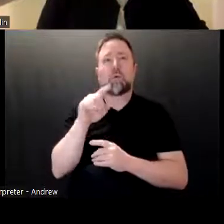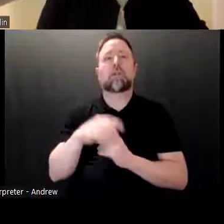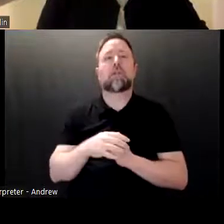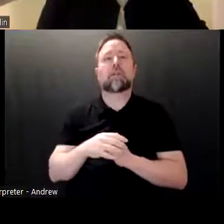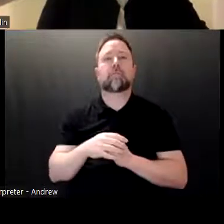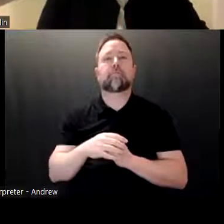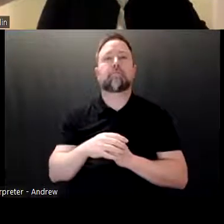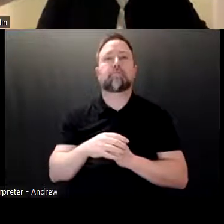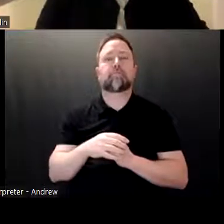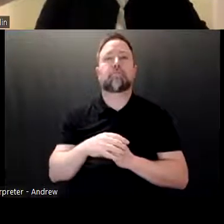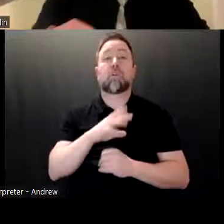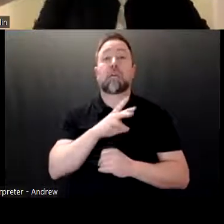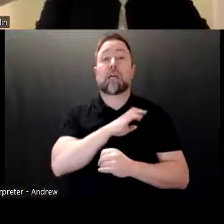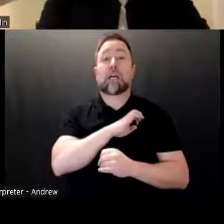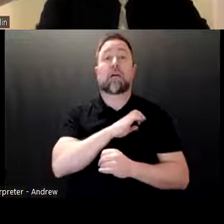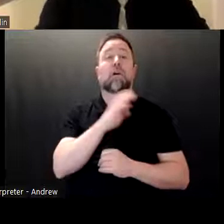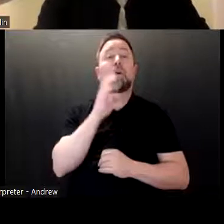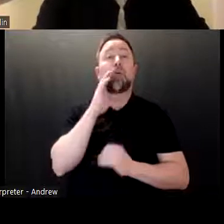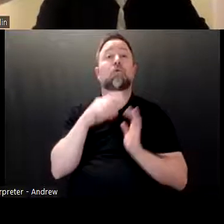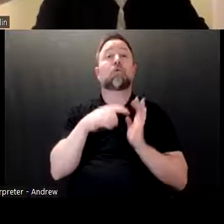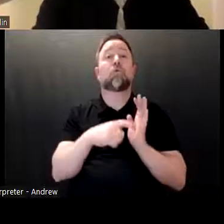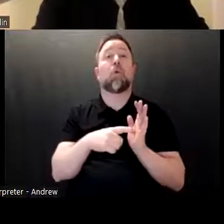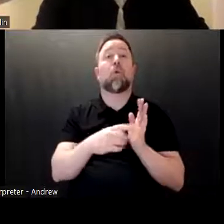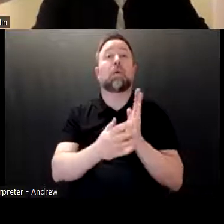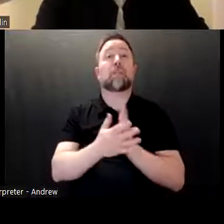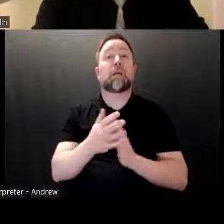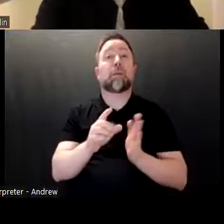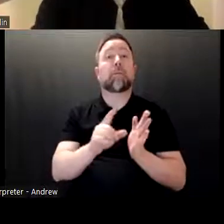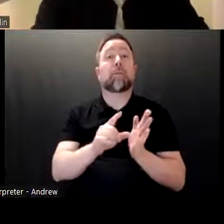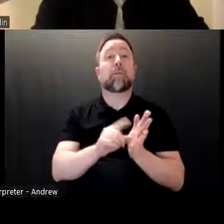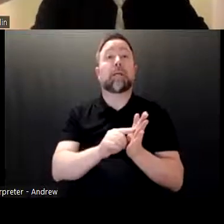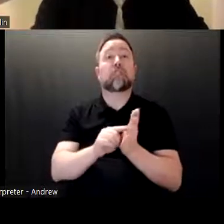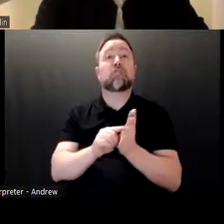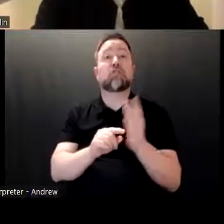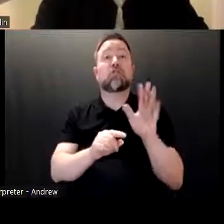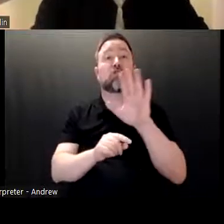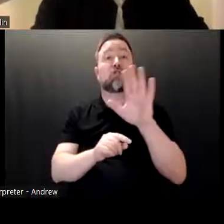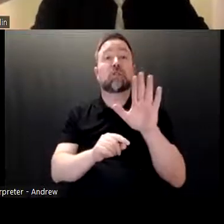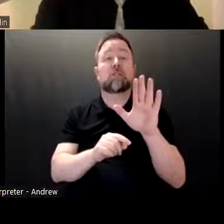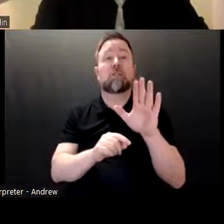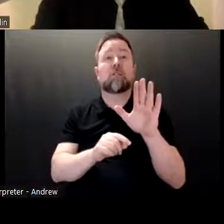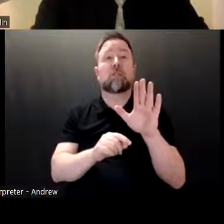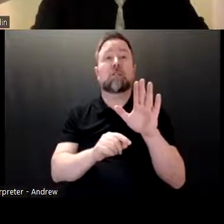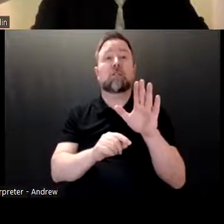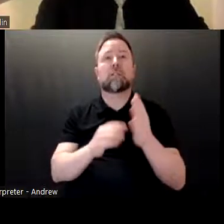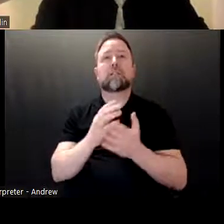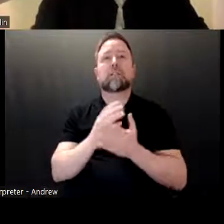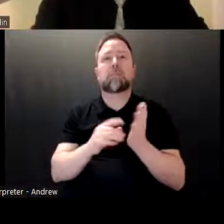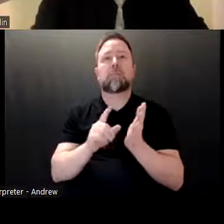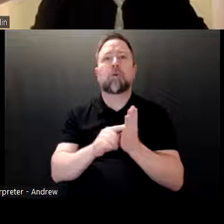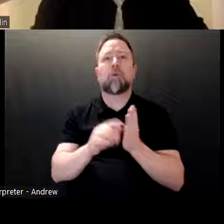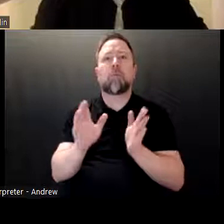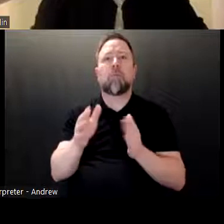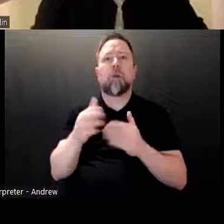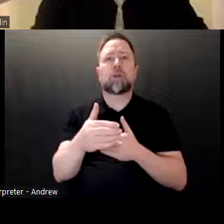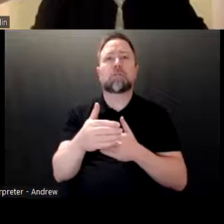of tall pine trees in Alabama, and then around the border are these kind of pine